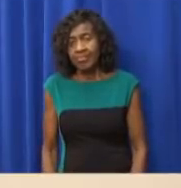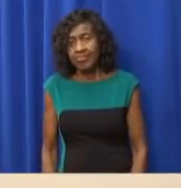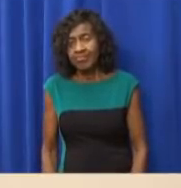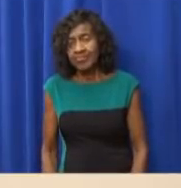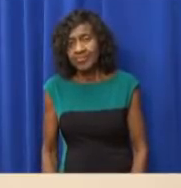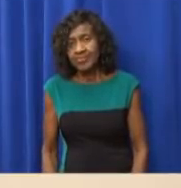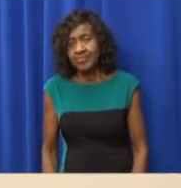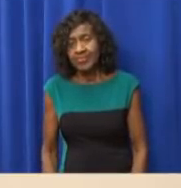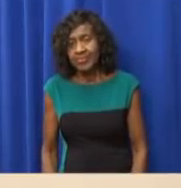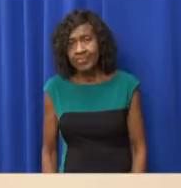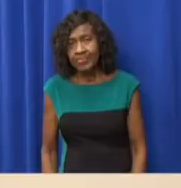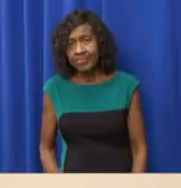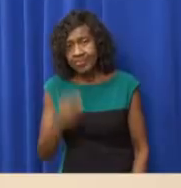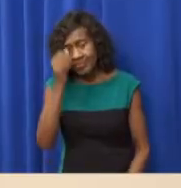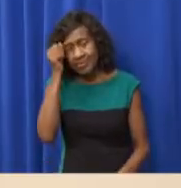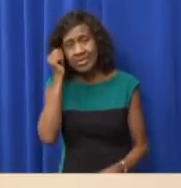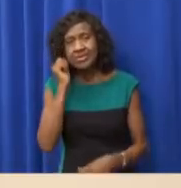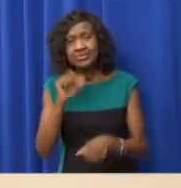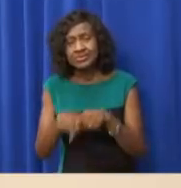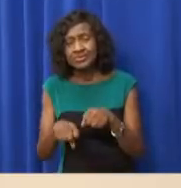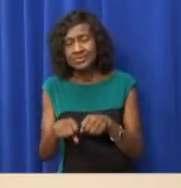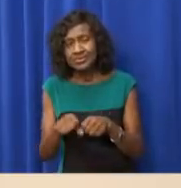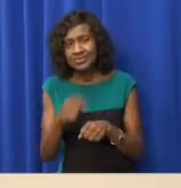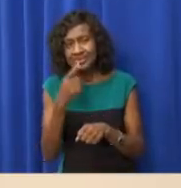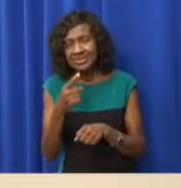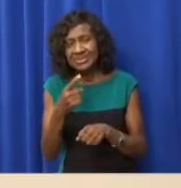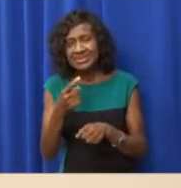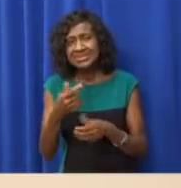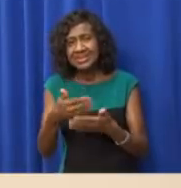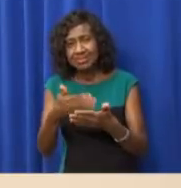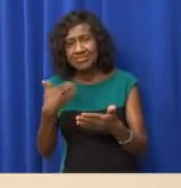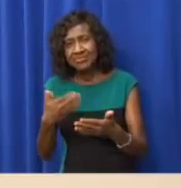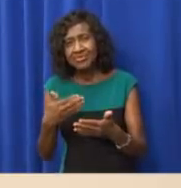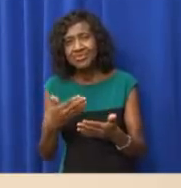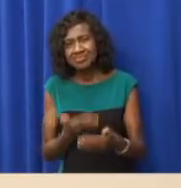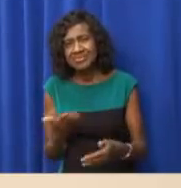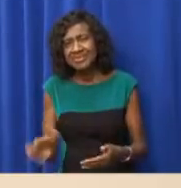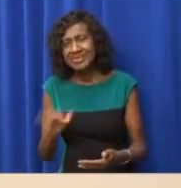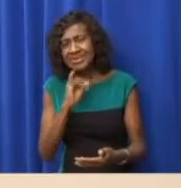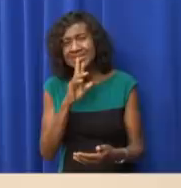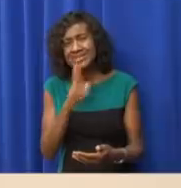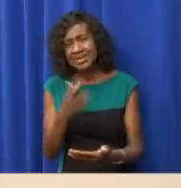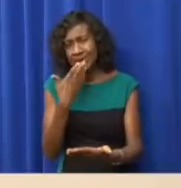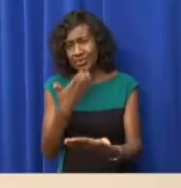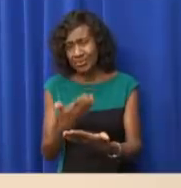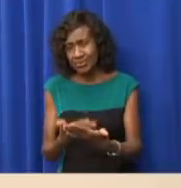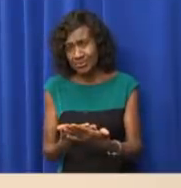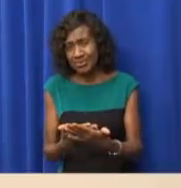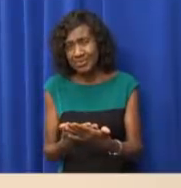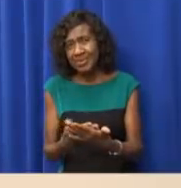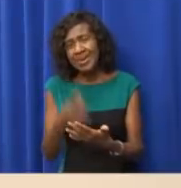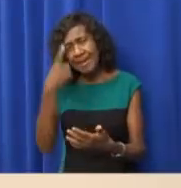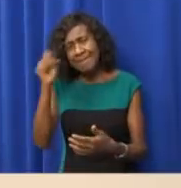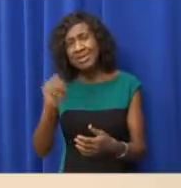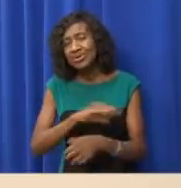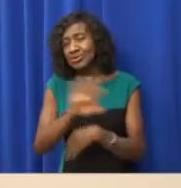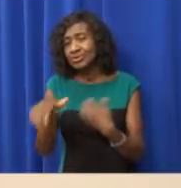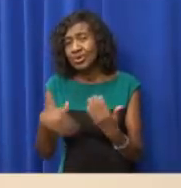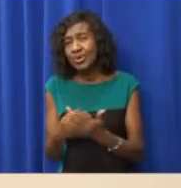as I've said just now, things are going very well, and this is largely because the public